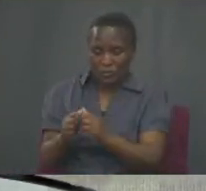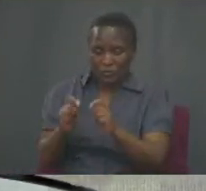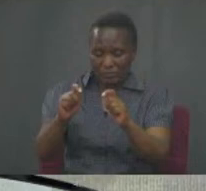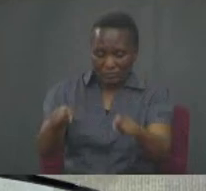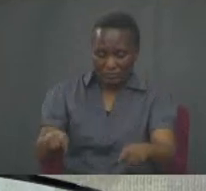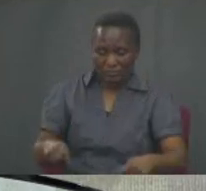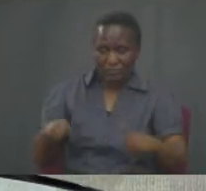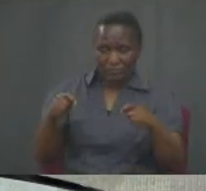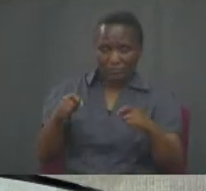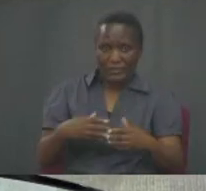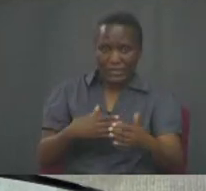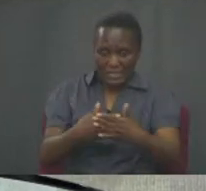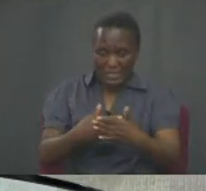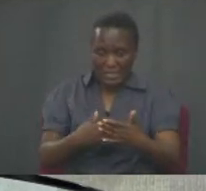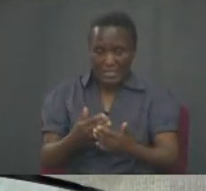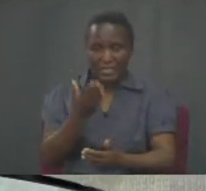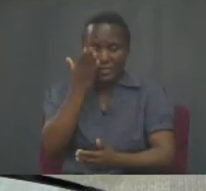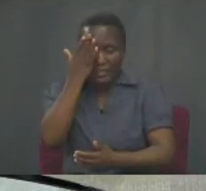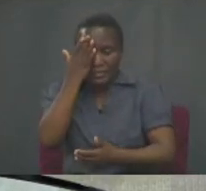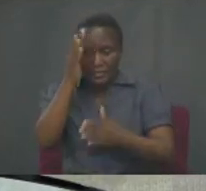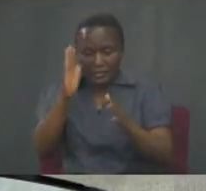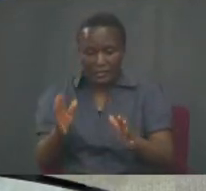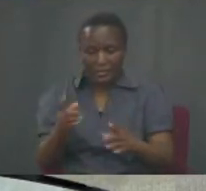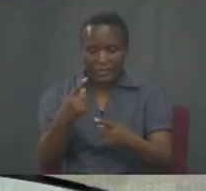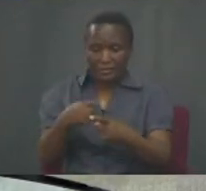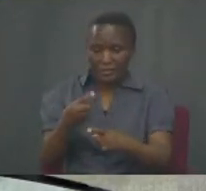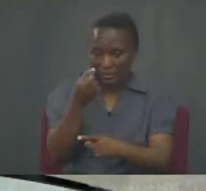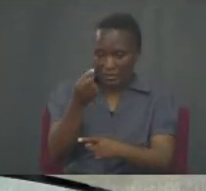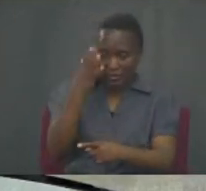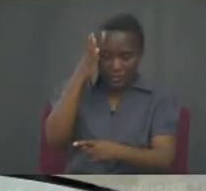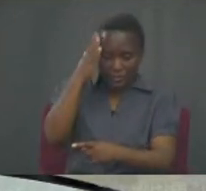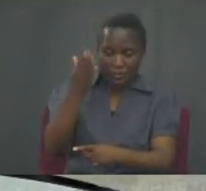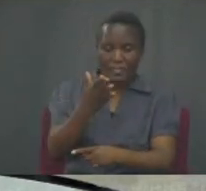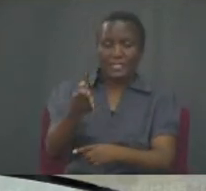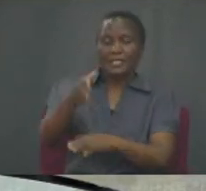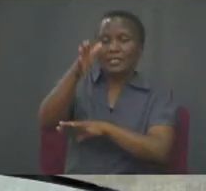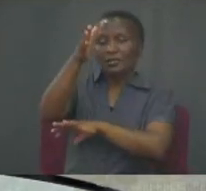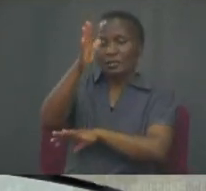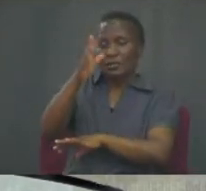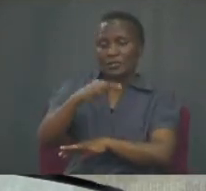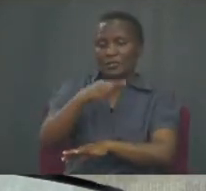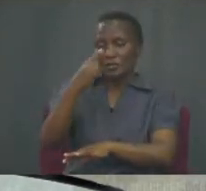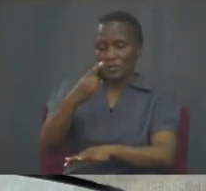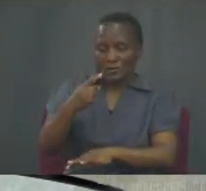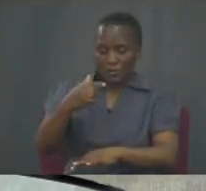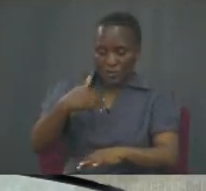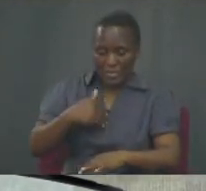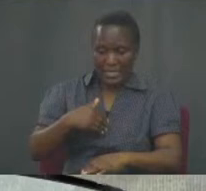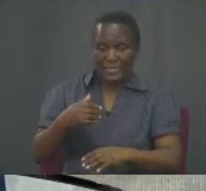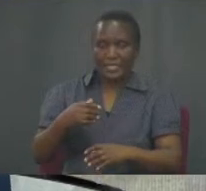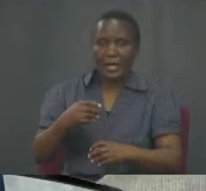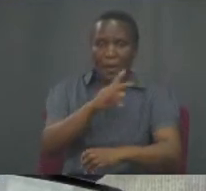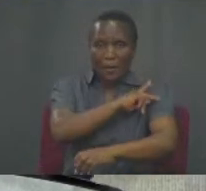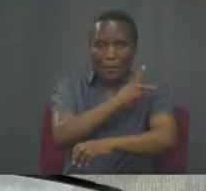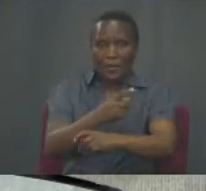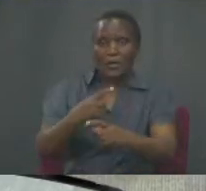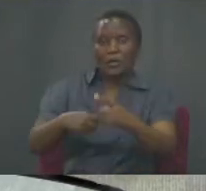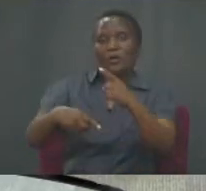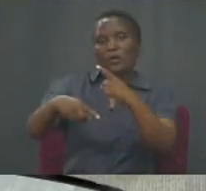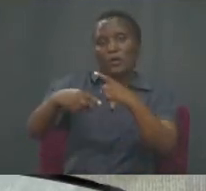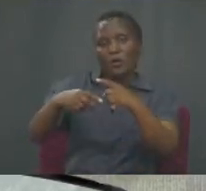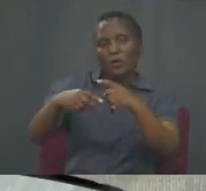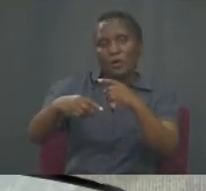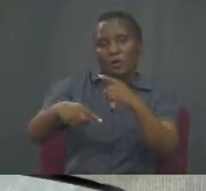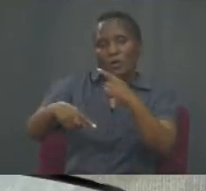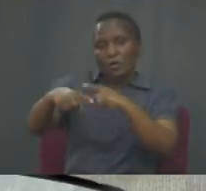know that there is a God in the sky who has power over chariots. Now read verse number